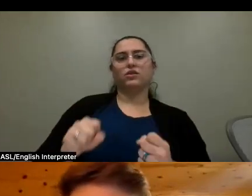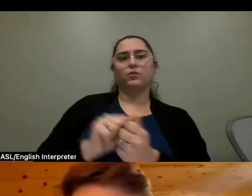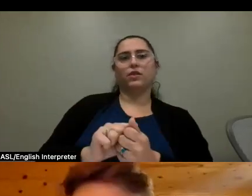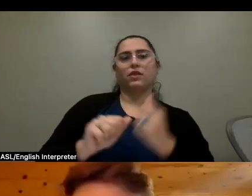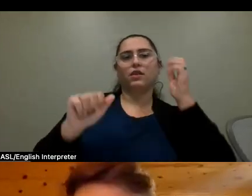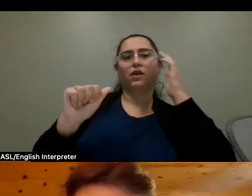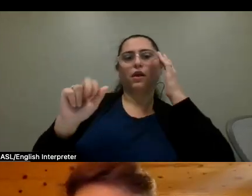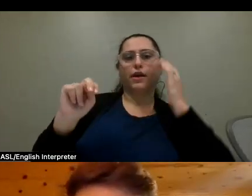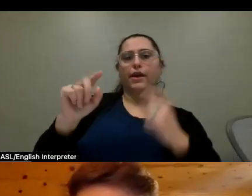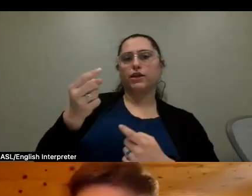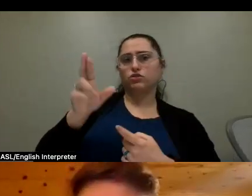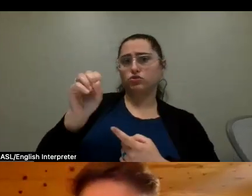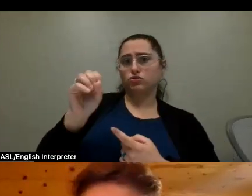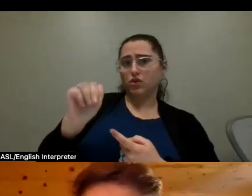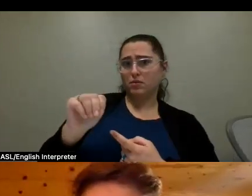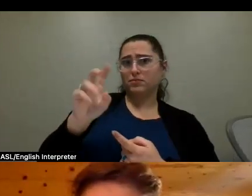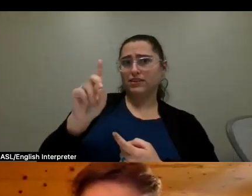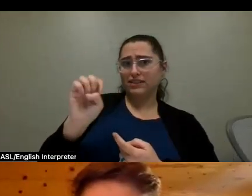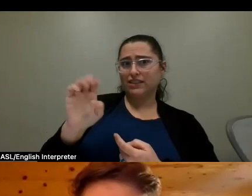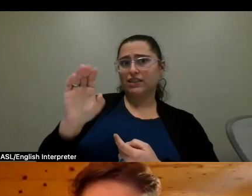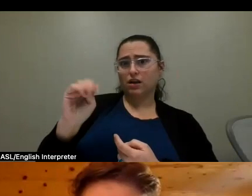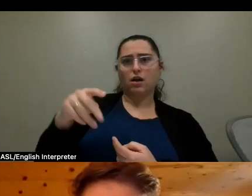ProteinMPNN was using arbitrary decoding. So doing training,